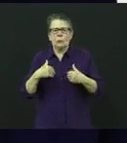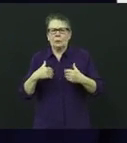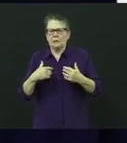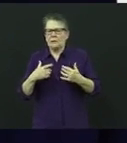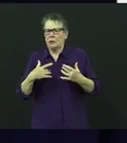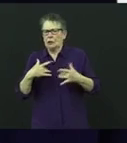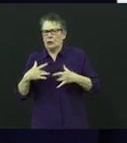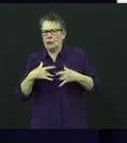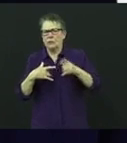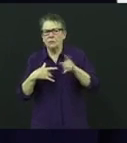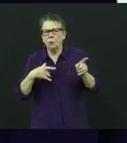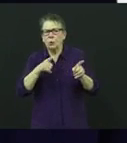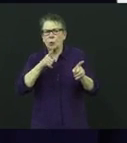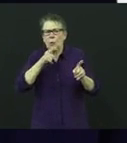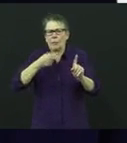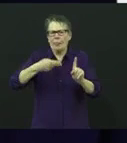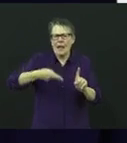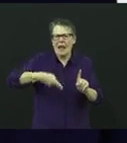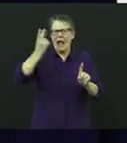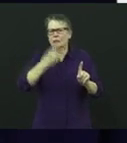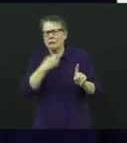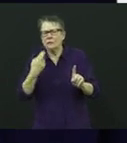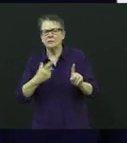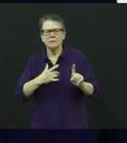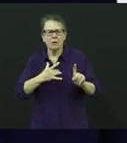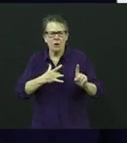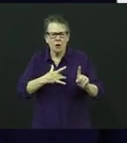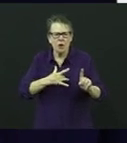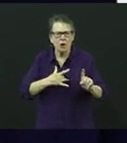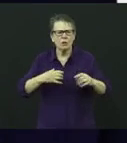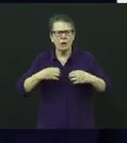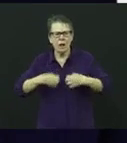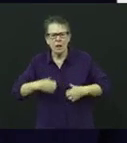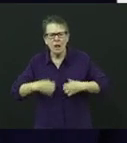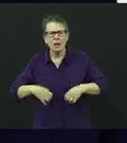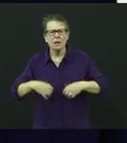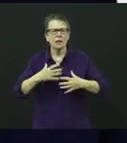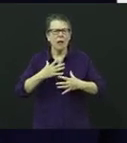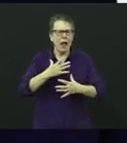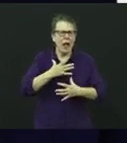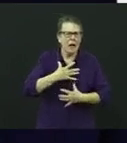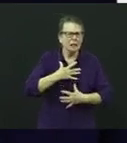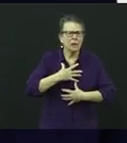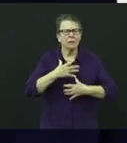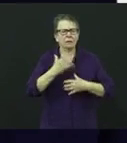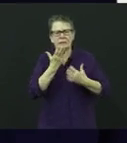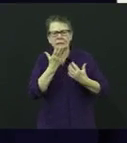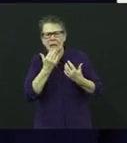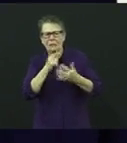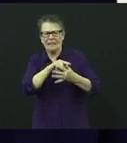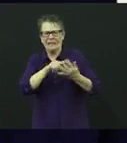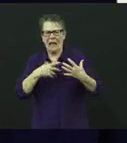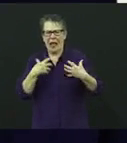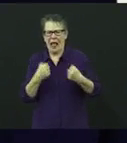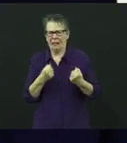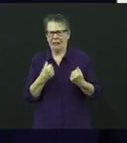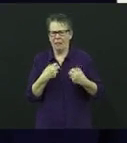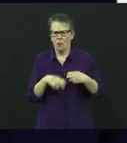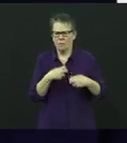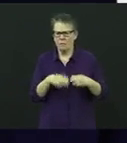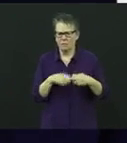impact that this virus can have on our elderly. As of this morning, we have had at least